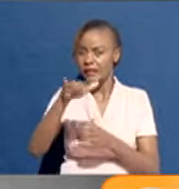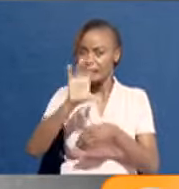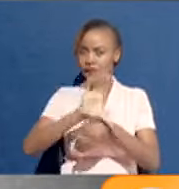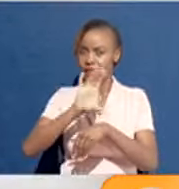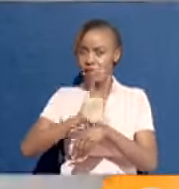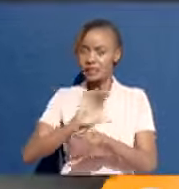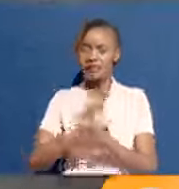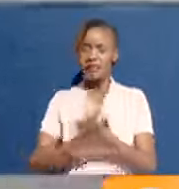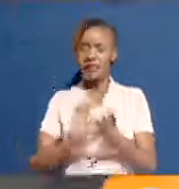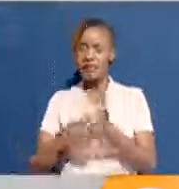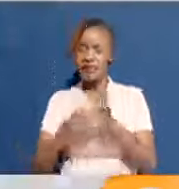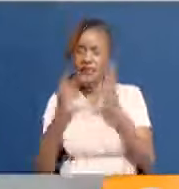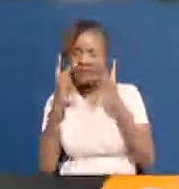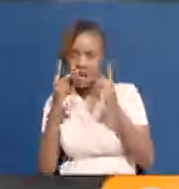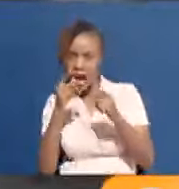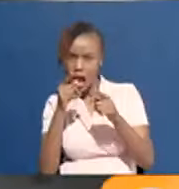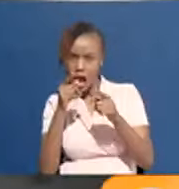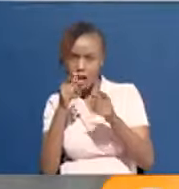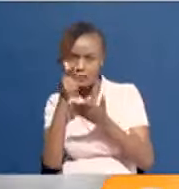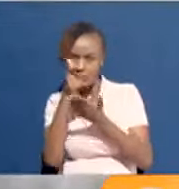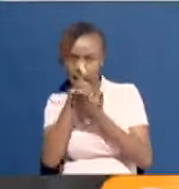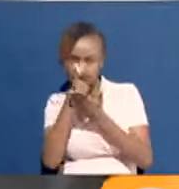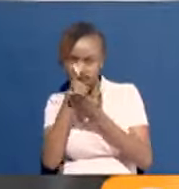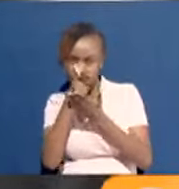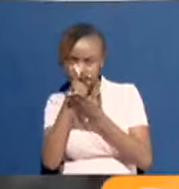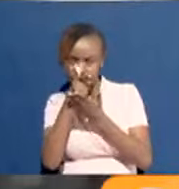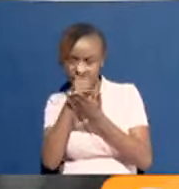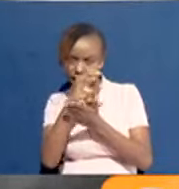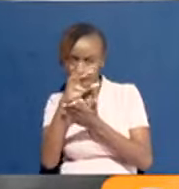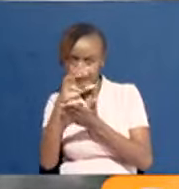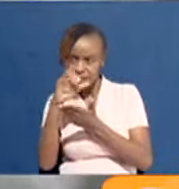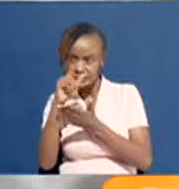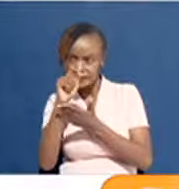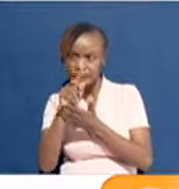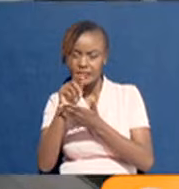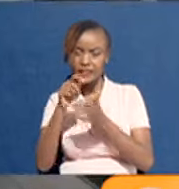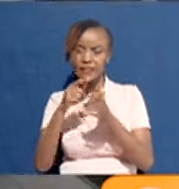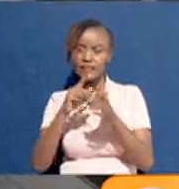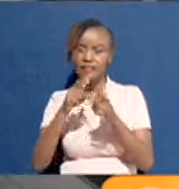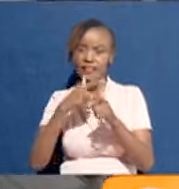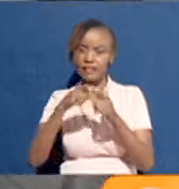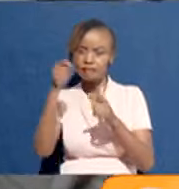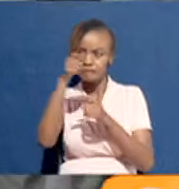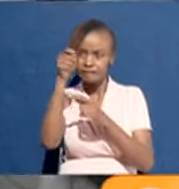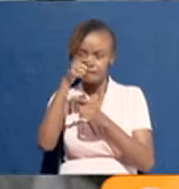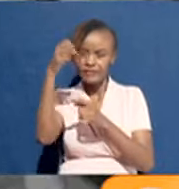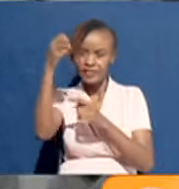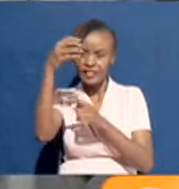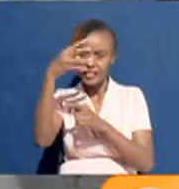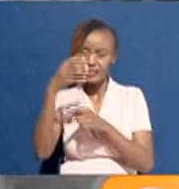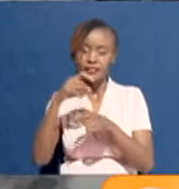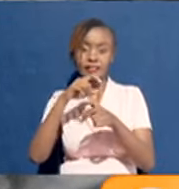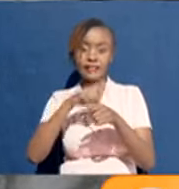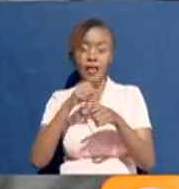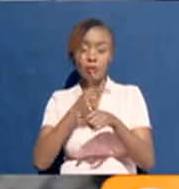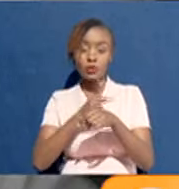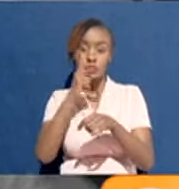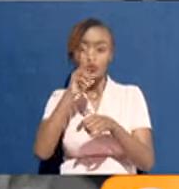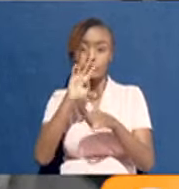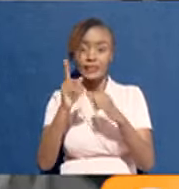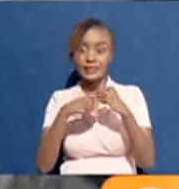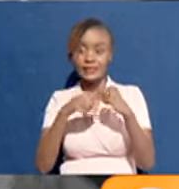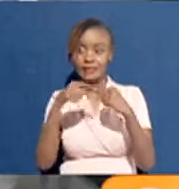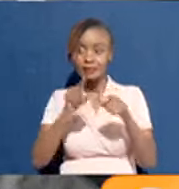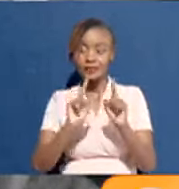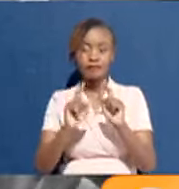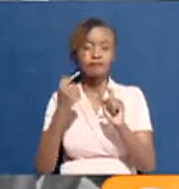He then notices one of the CCTV cameras and flashes his light. At 2:46 a.m., the robbers